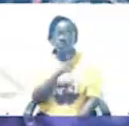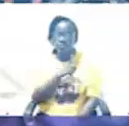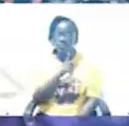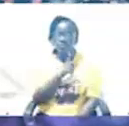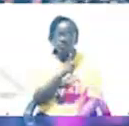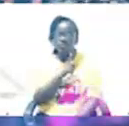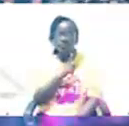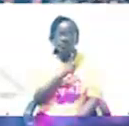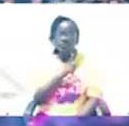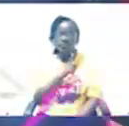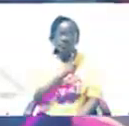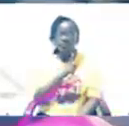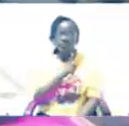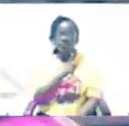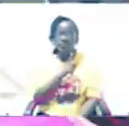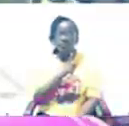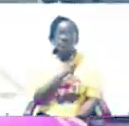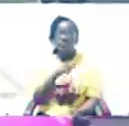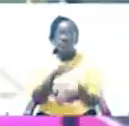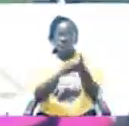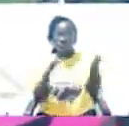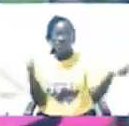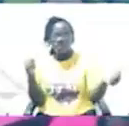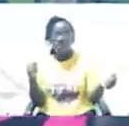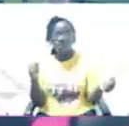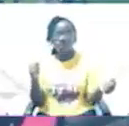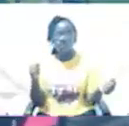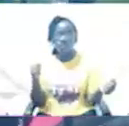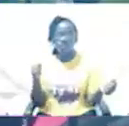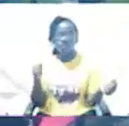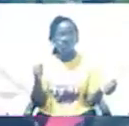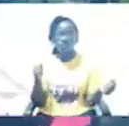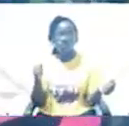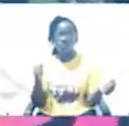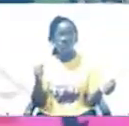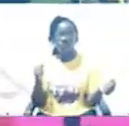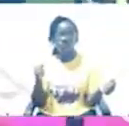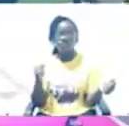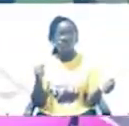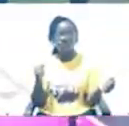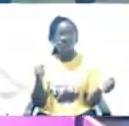Lazarus, come out. Free breath.